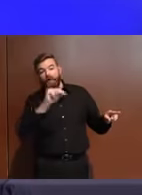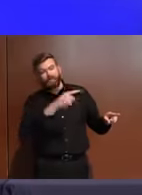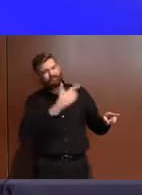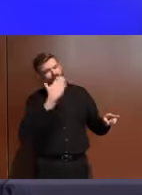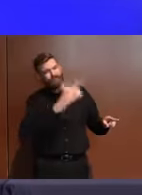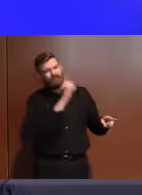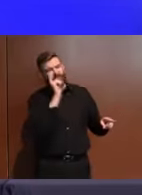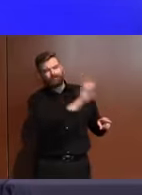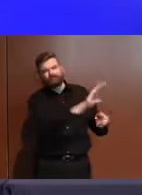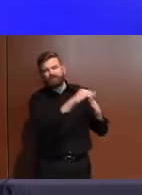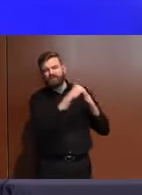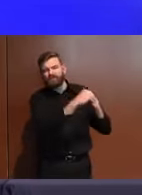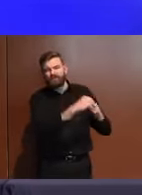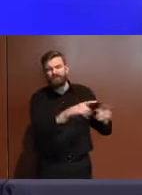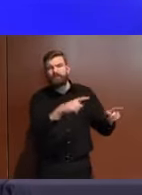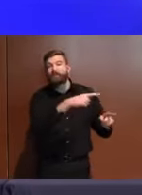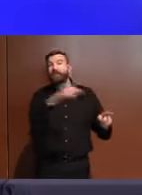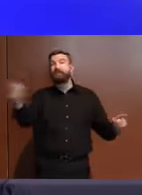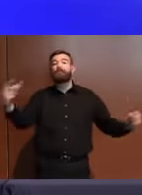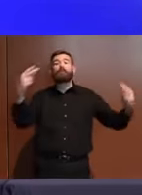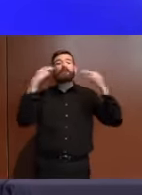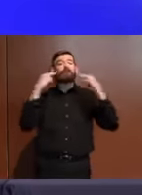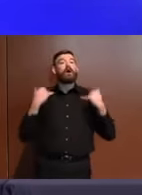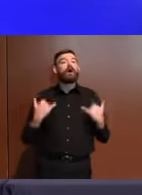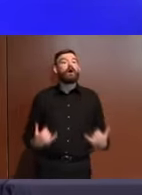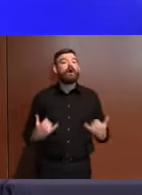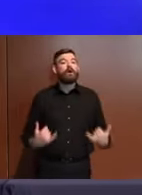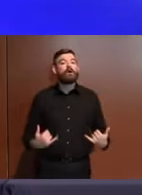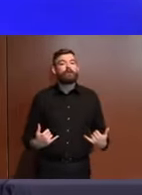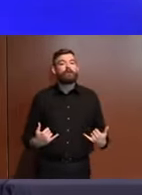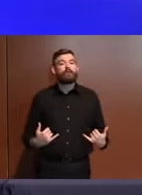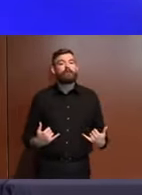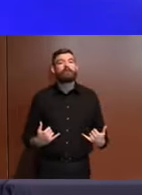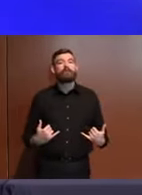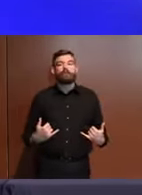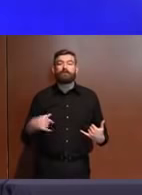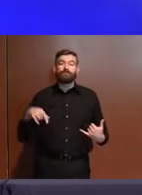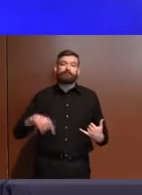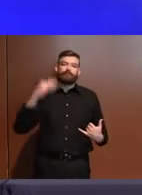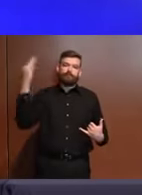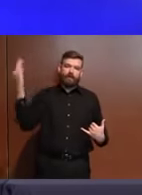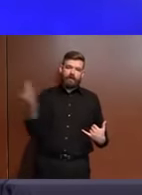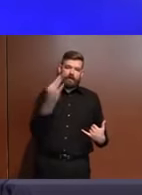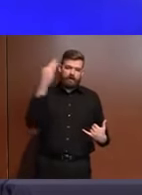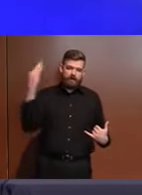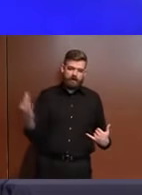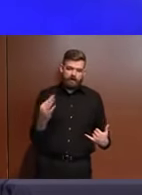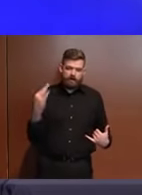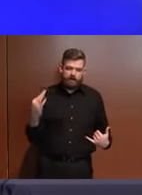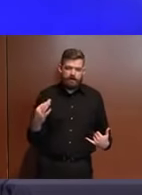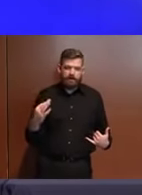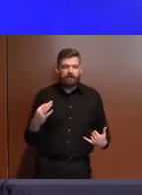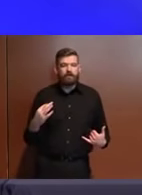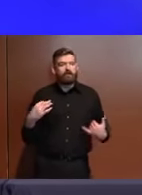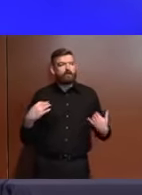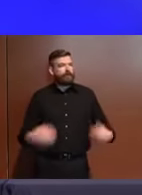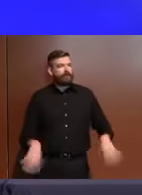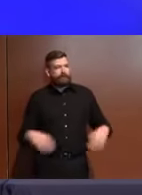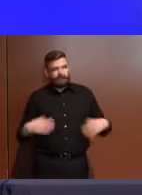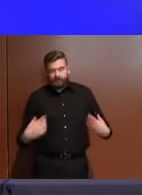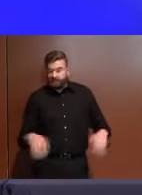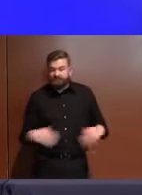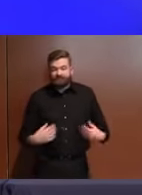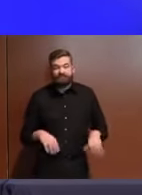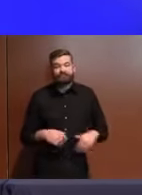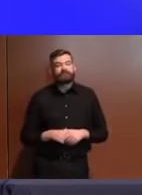to everybody out there watching, you know, it's kind of crazy. It's a Friday. Do you even know it's a Friday? One day turns into the